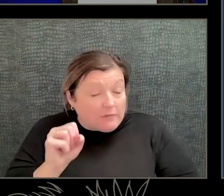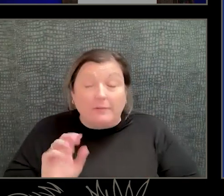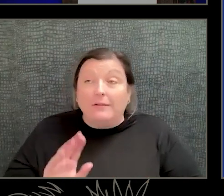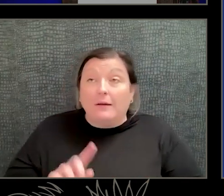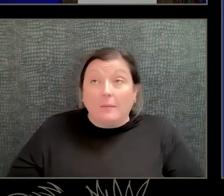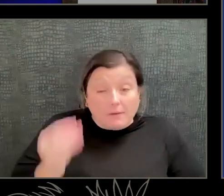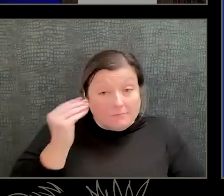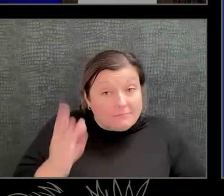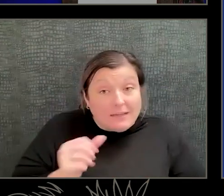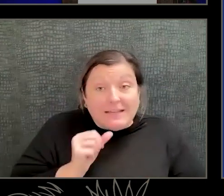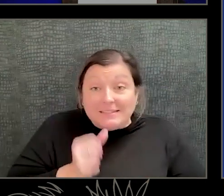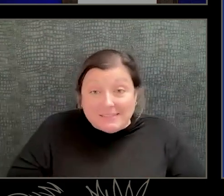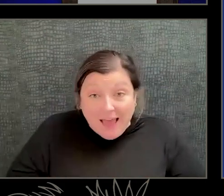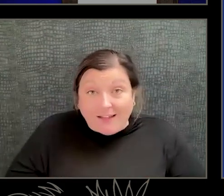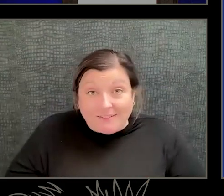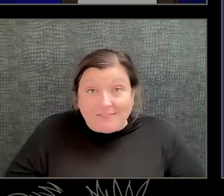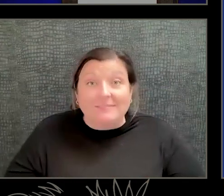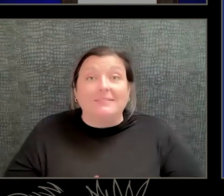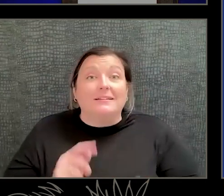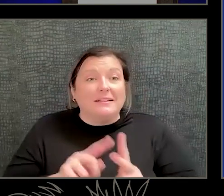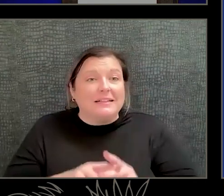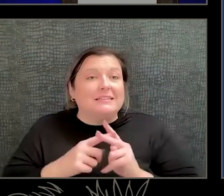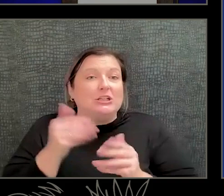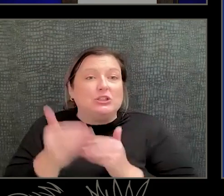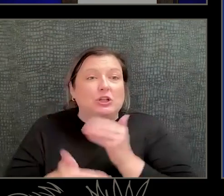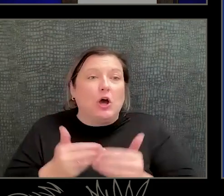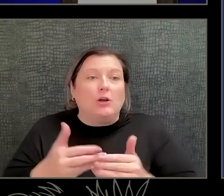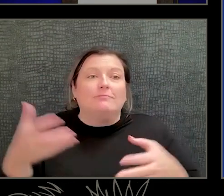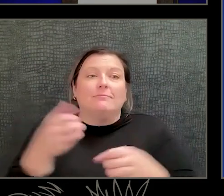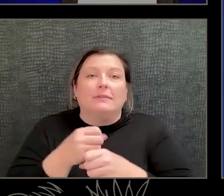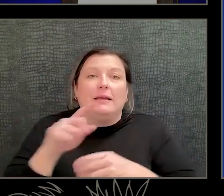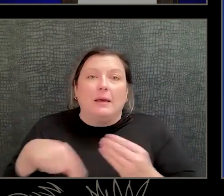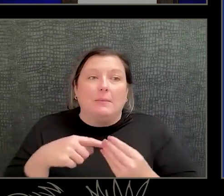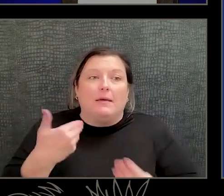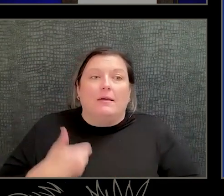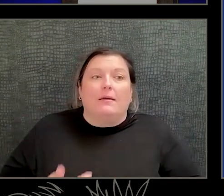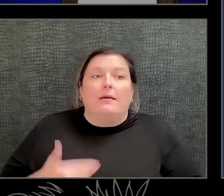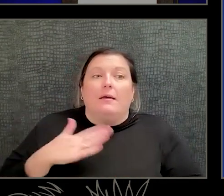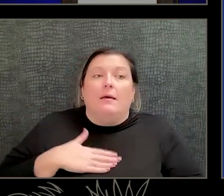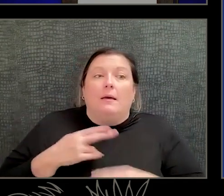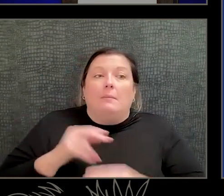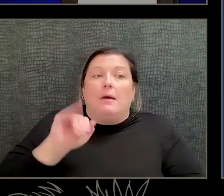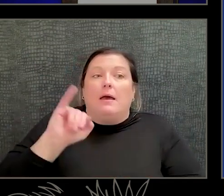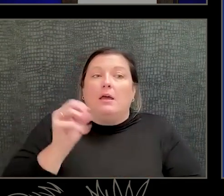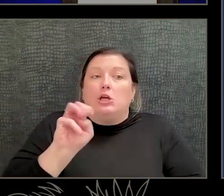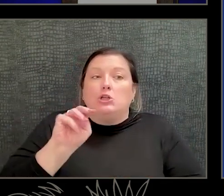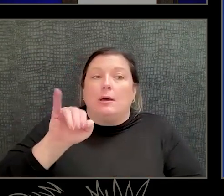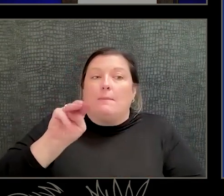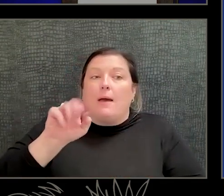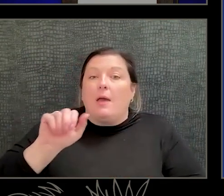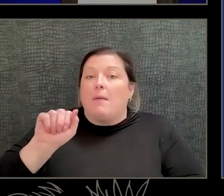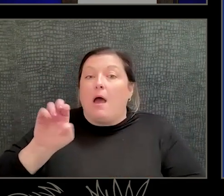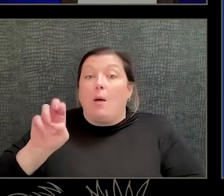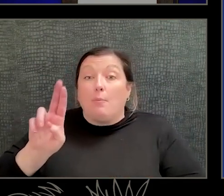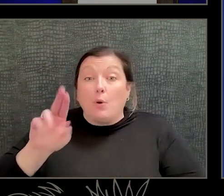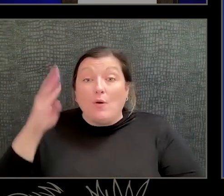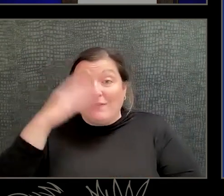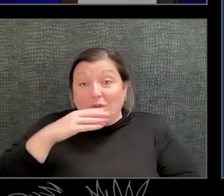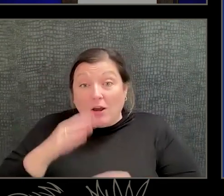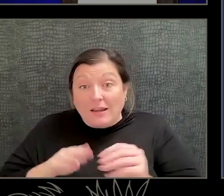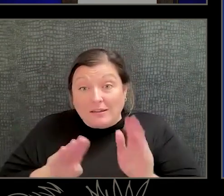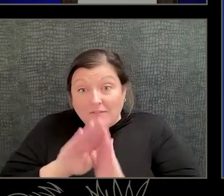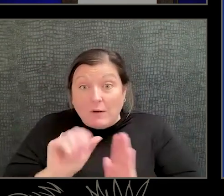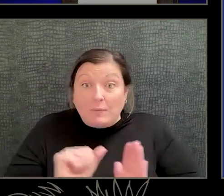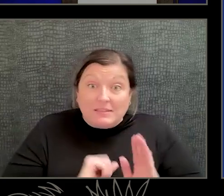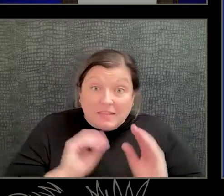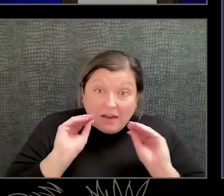not. So let's get into it. A little bit about me. So like I said, my name is Jemima Abu. I am a front-end developer, self-taught. I'm also